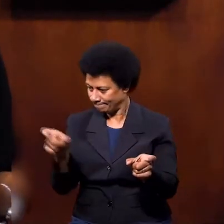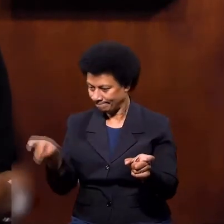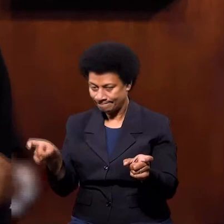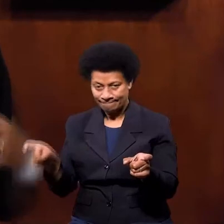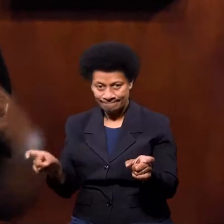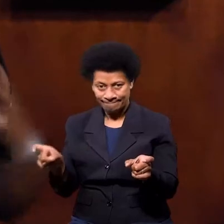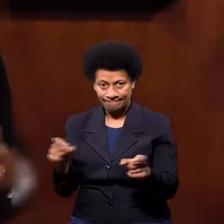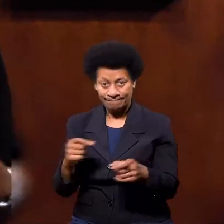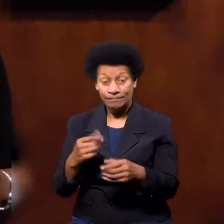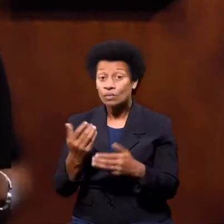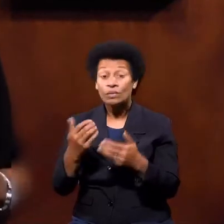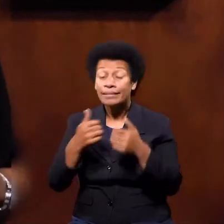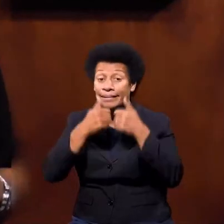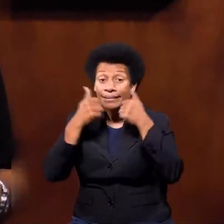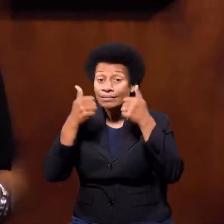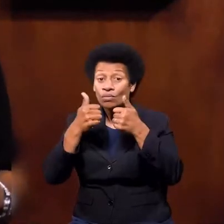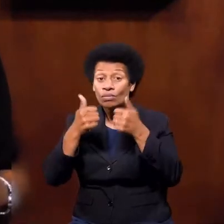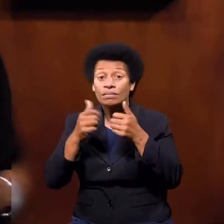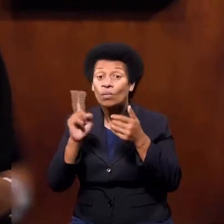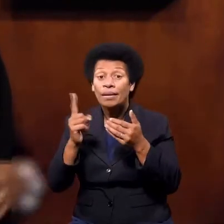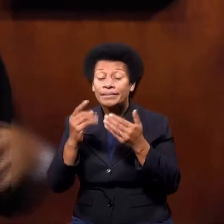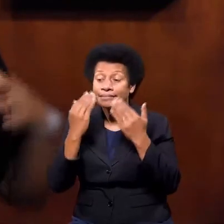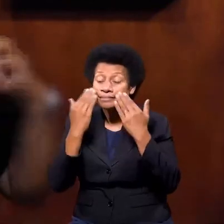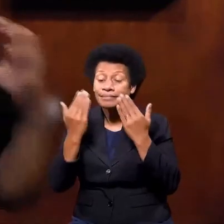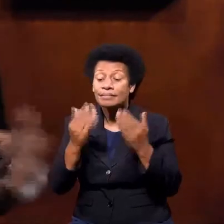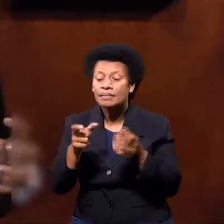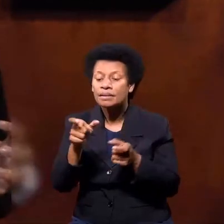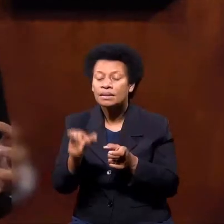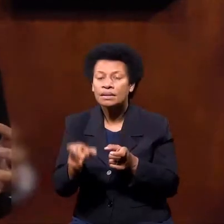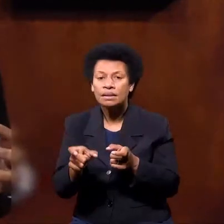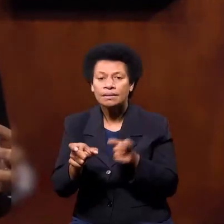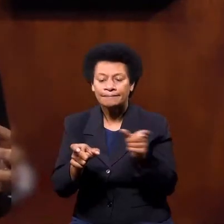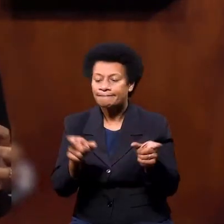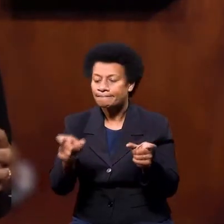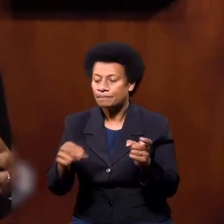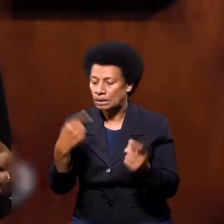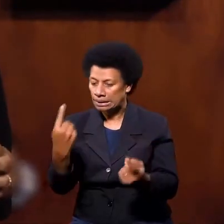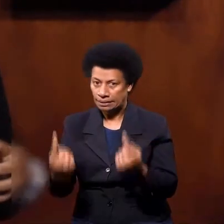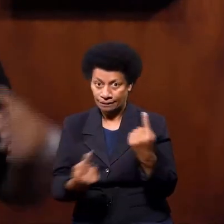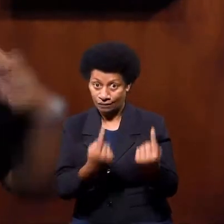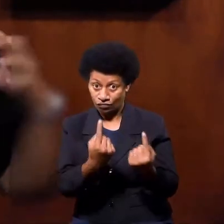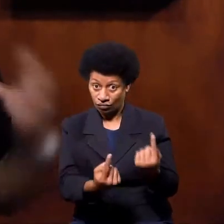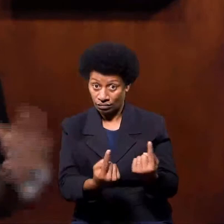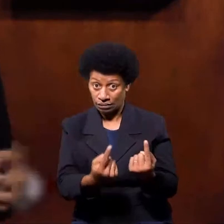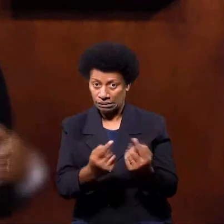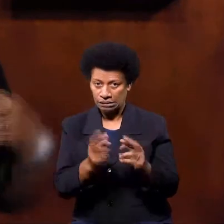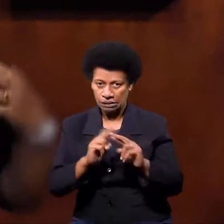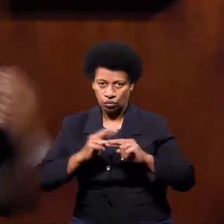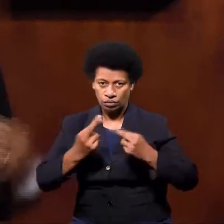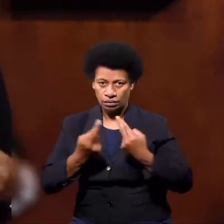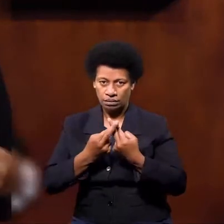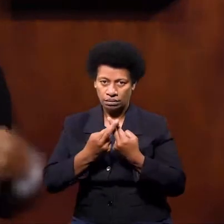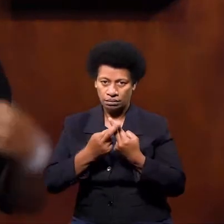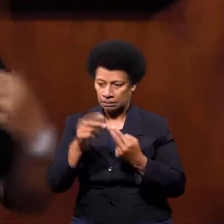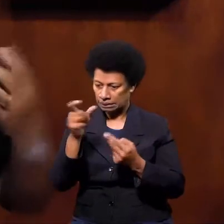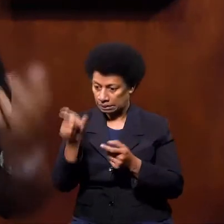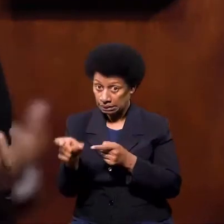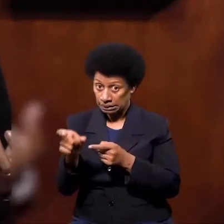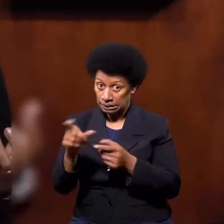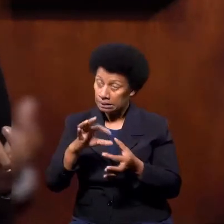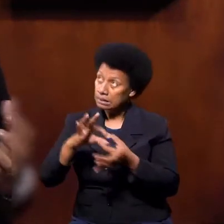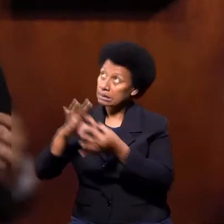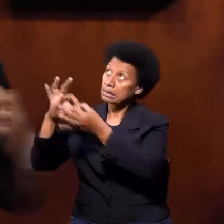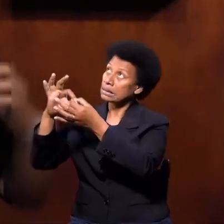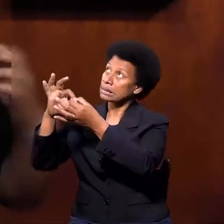responsibility. And it also acknowledges the individuals and the individual's relationship to their